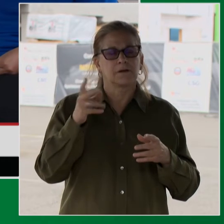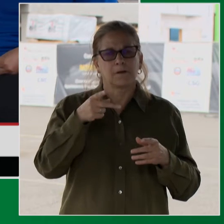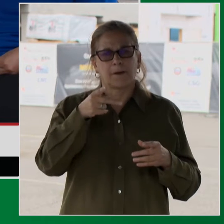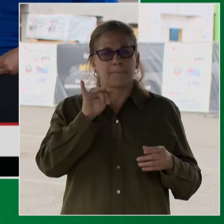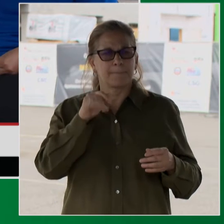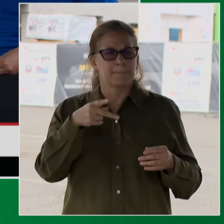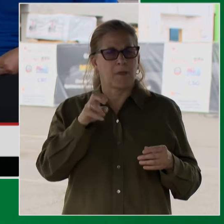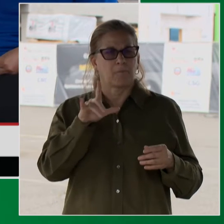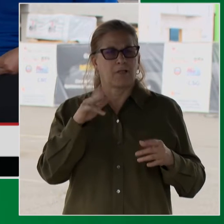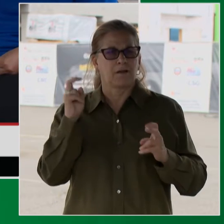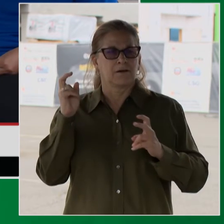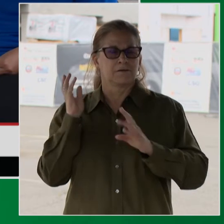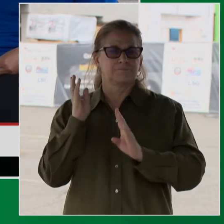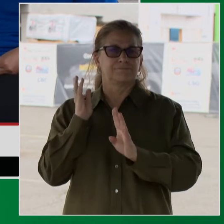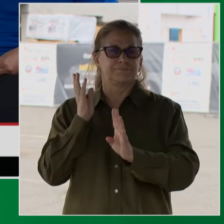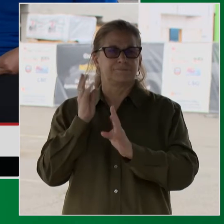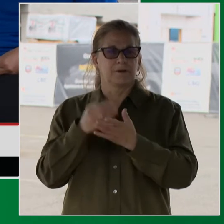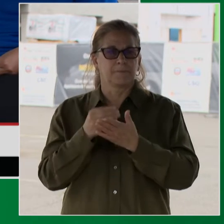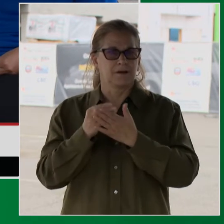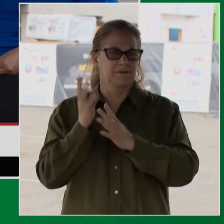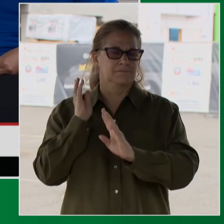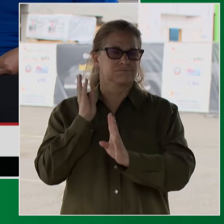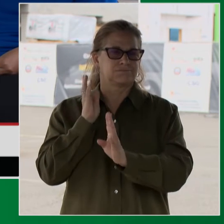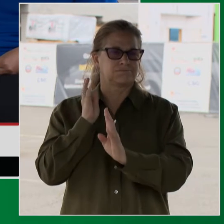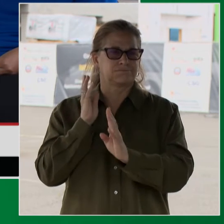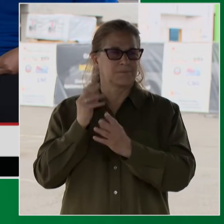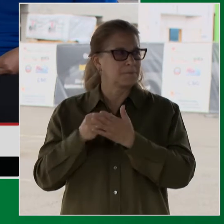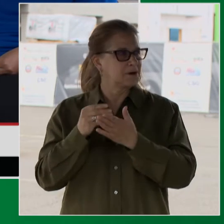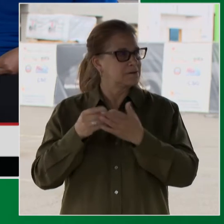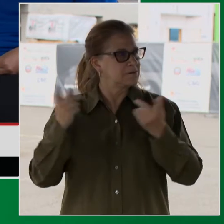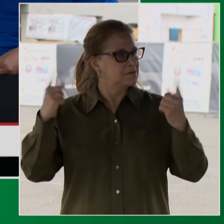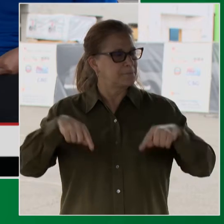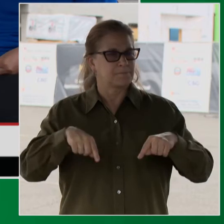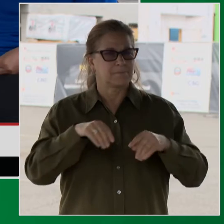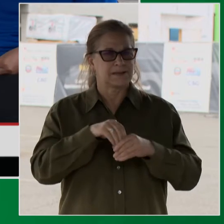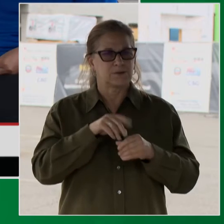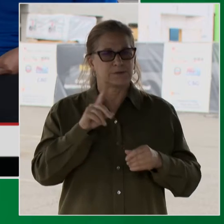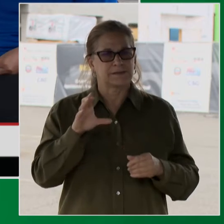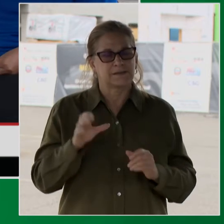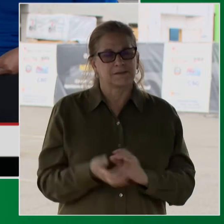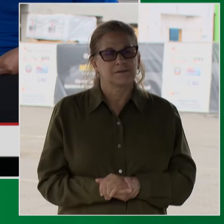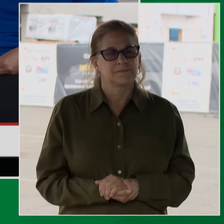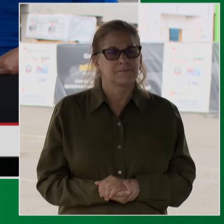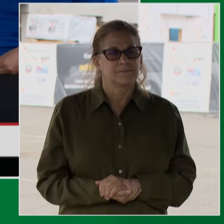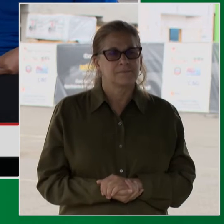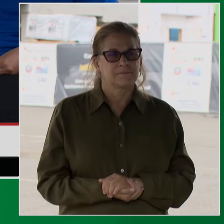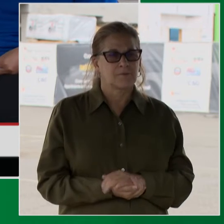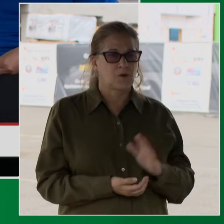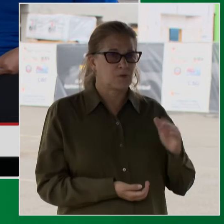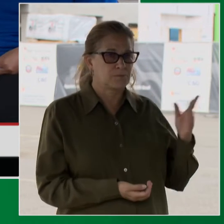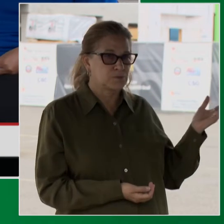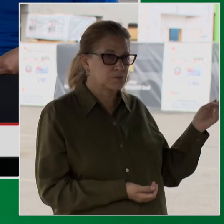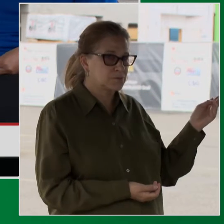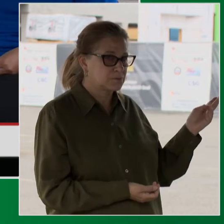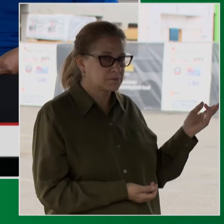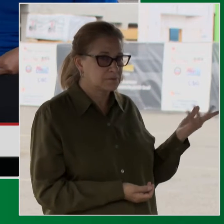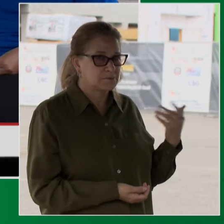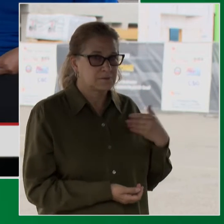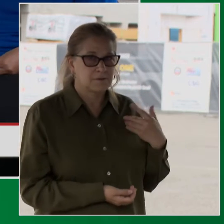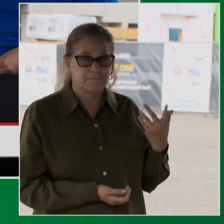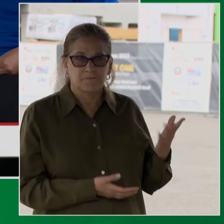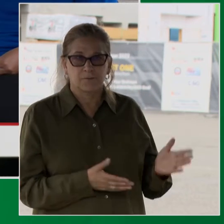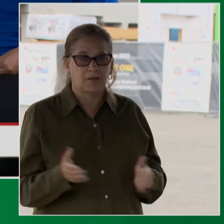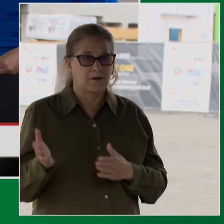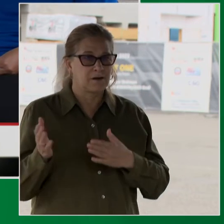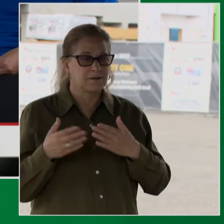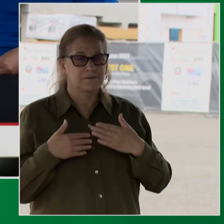it's so important is because the relief side of it, whether it's the district government, hopefully Sabangle and Christie won't have another year where you have to process $155